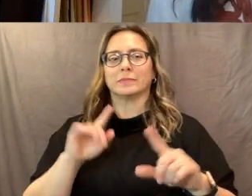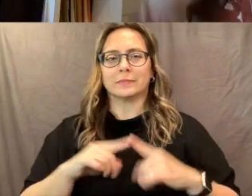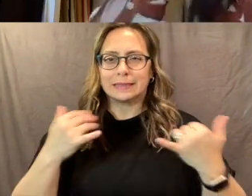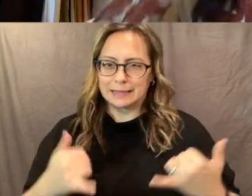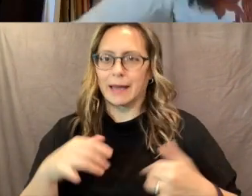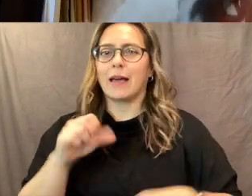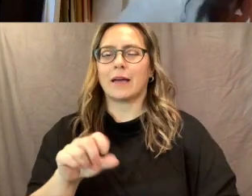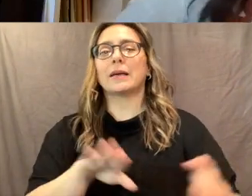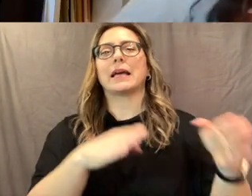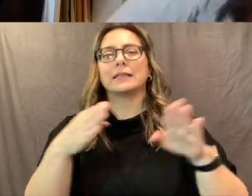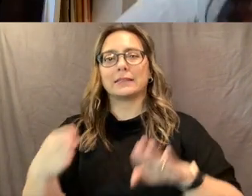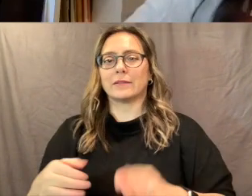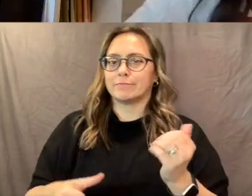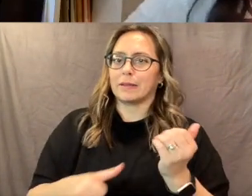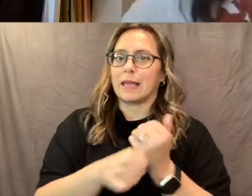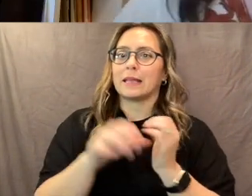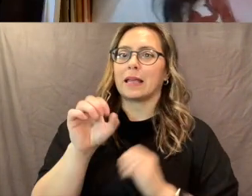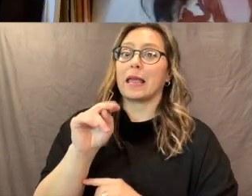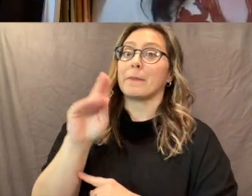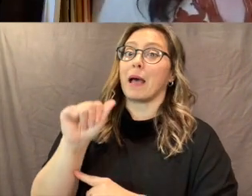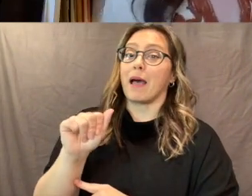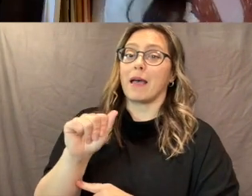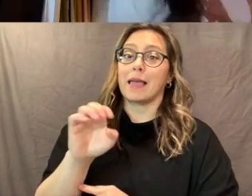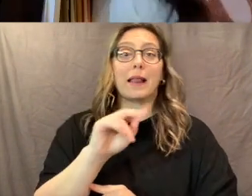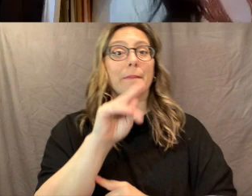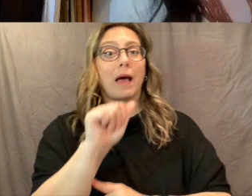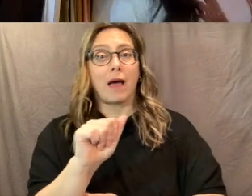before. Ew, yeah, I die of an enema.